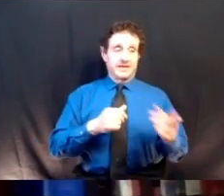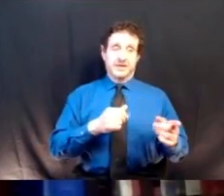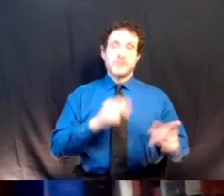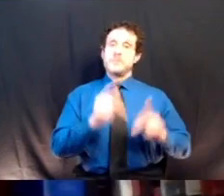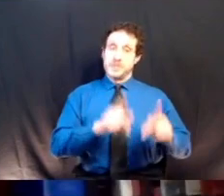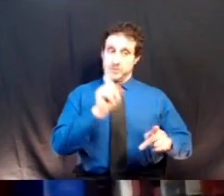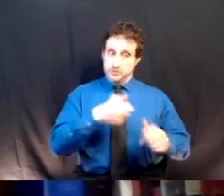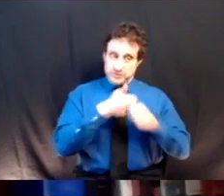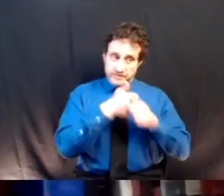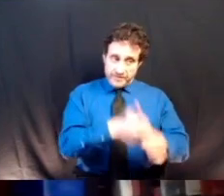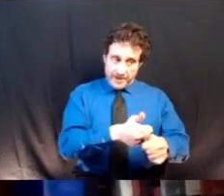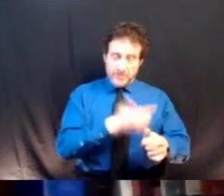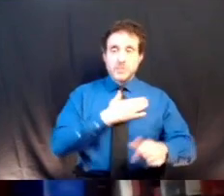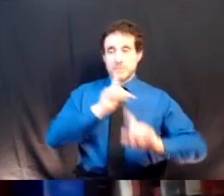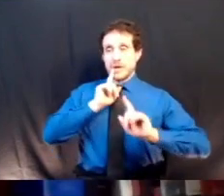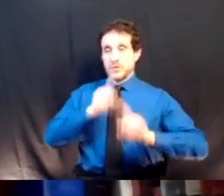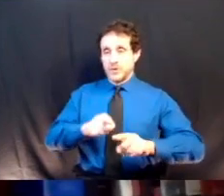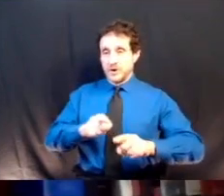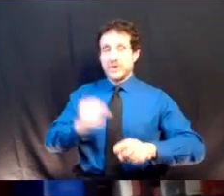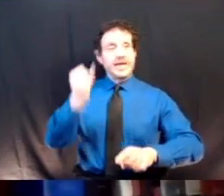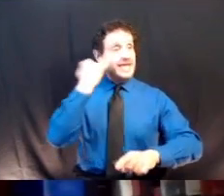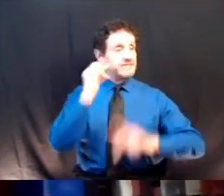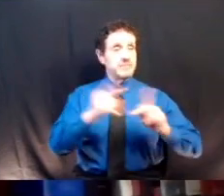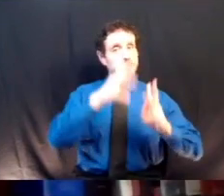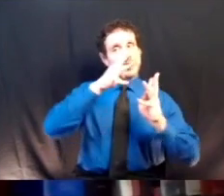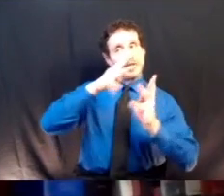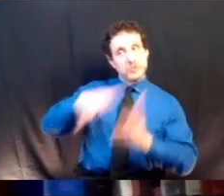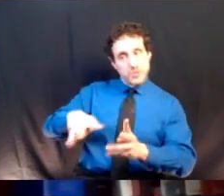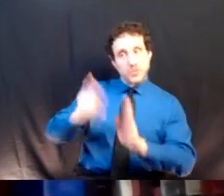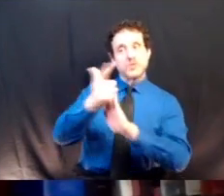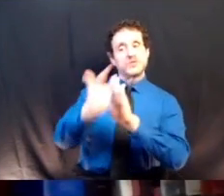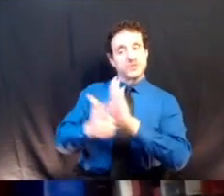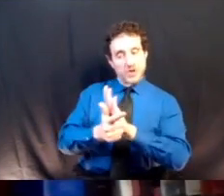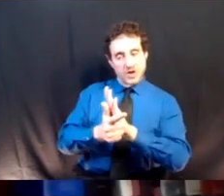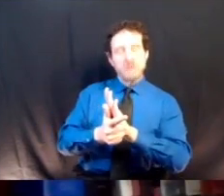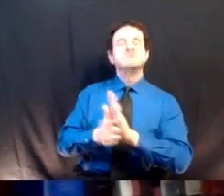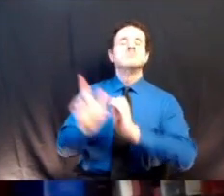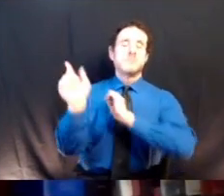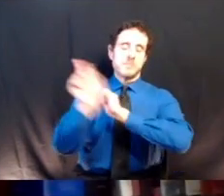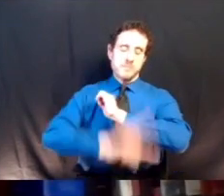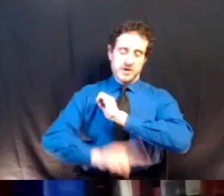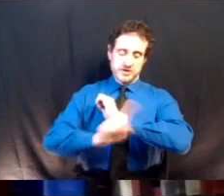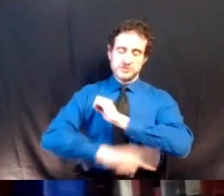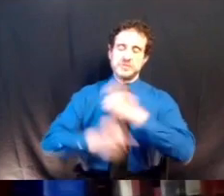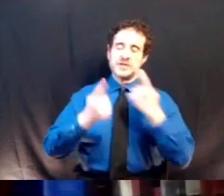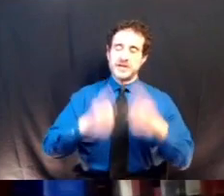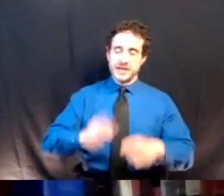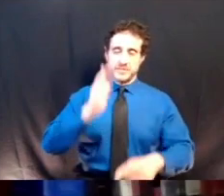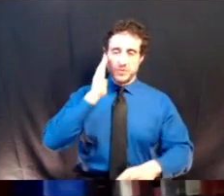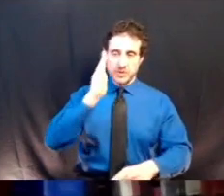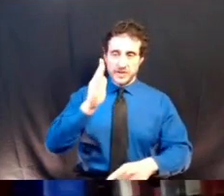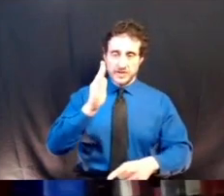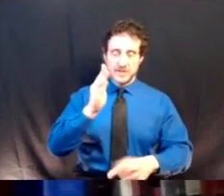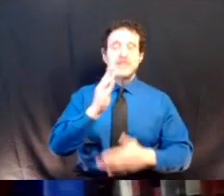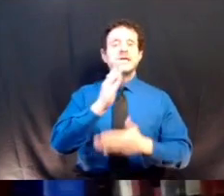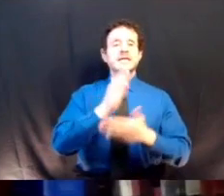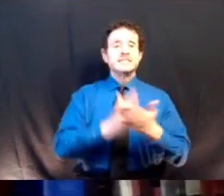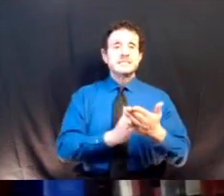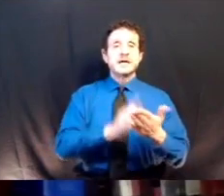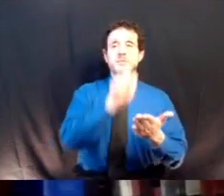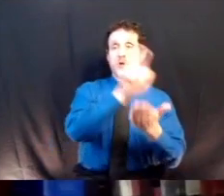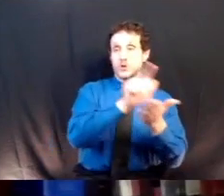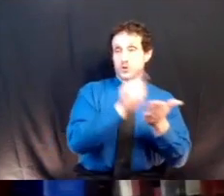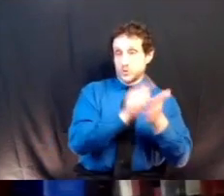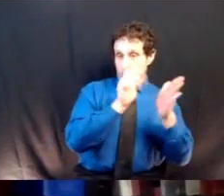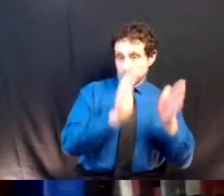but there will be consequences. I also know that there were leaders in the legal community this morning